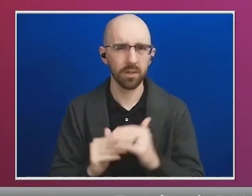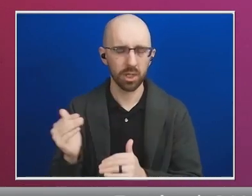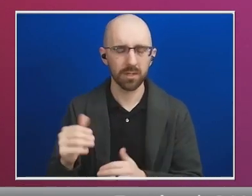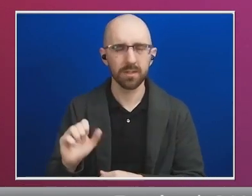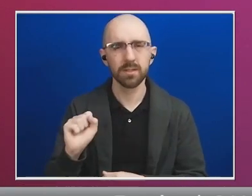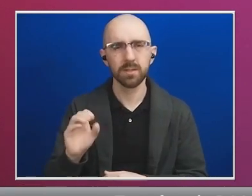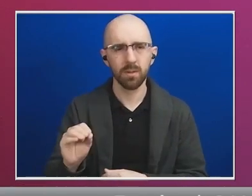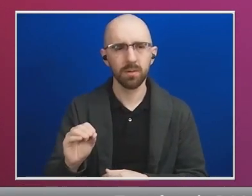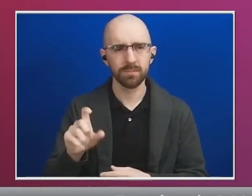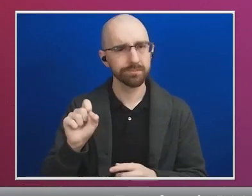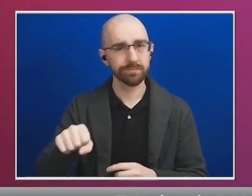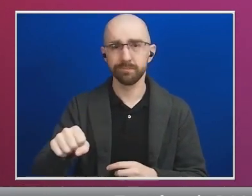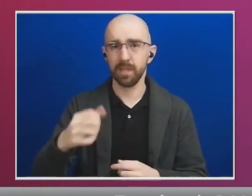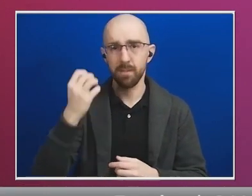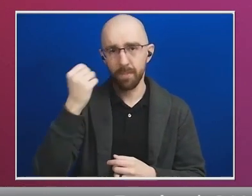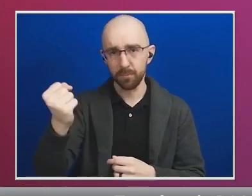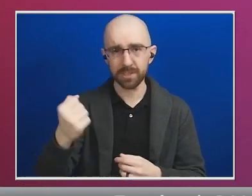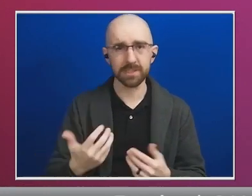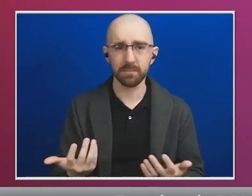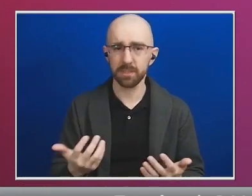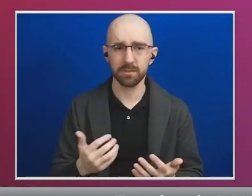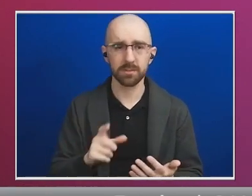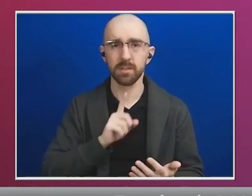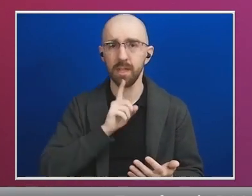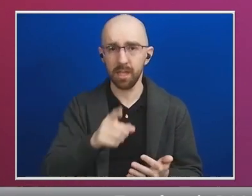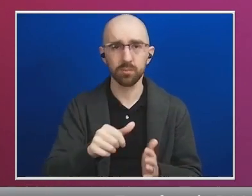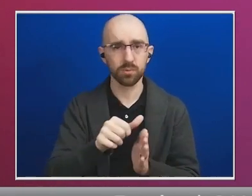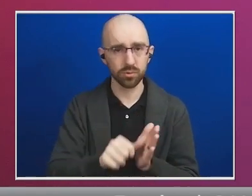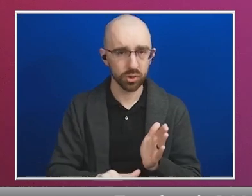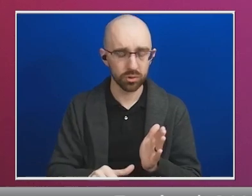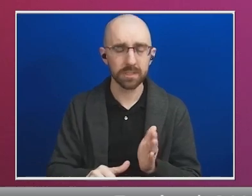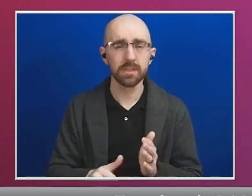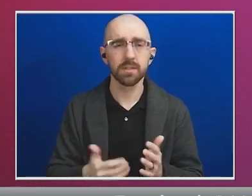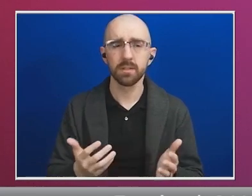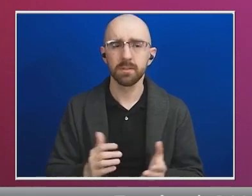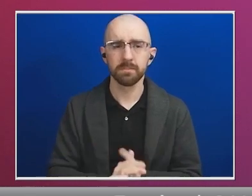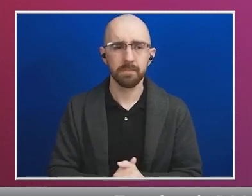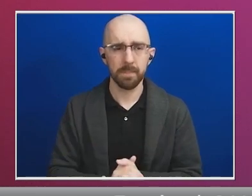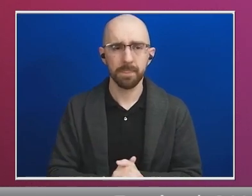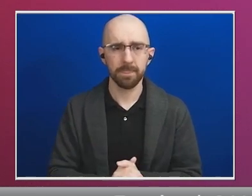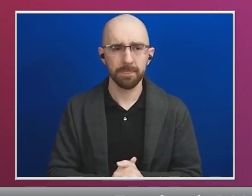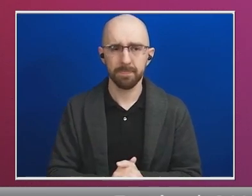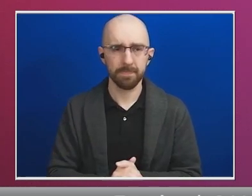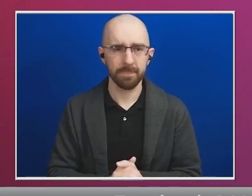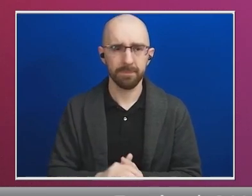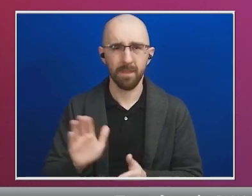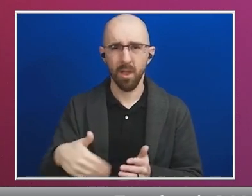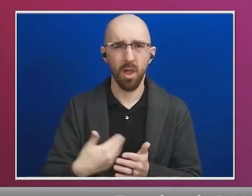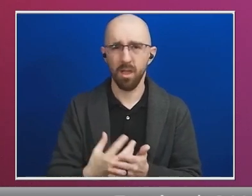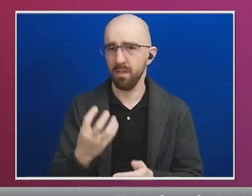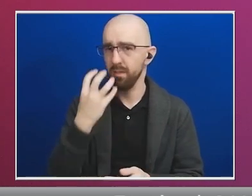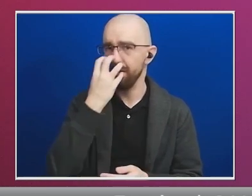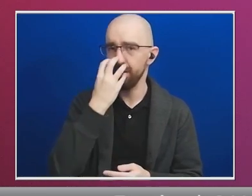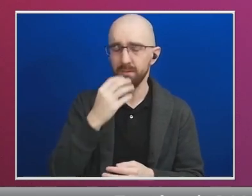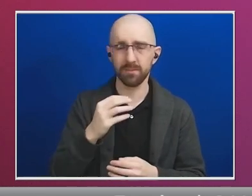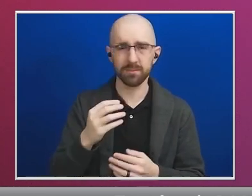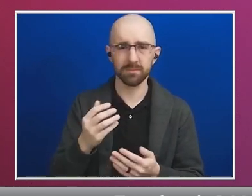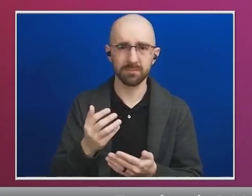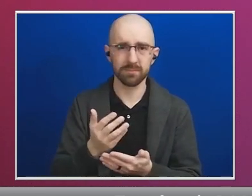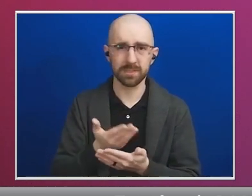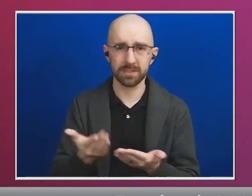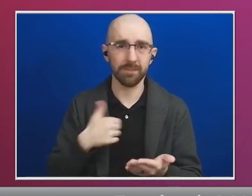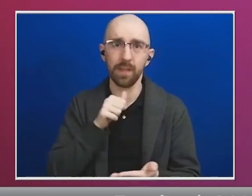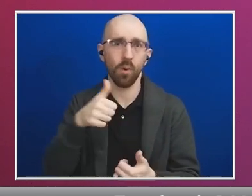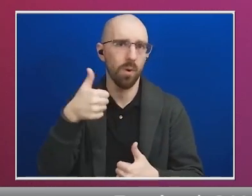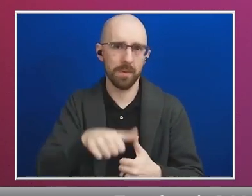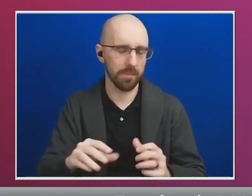I mean, of actual surgeries, I mean, with all the anesthesia, I mean, there's a lot of stuff that I don't remember, obviously, but I mean, I